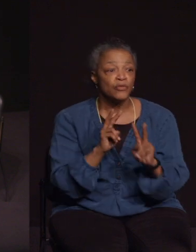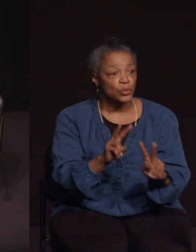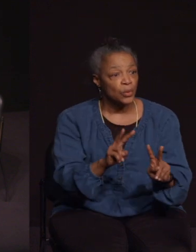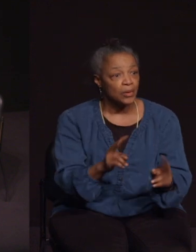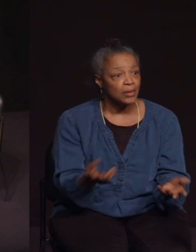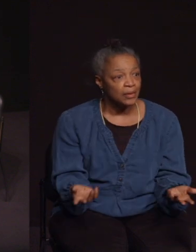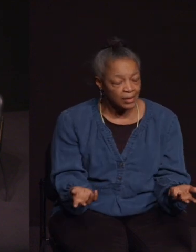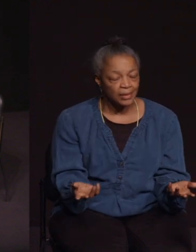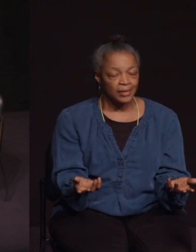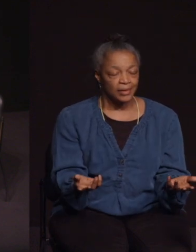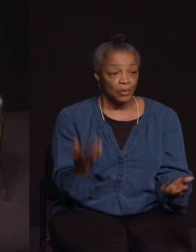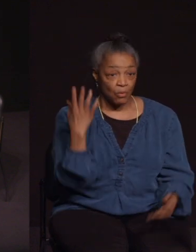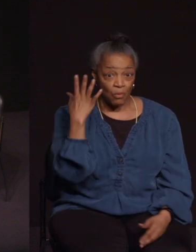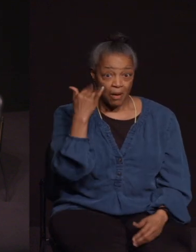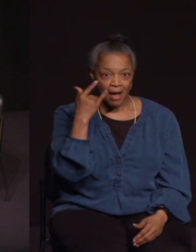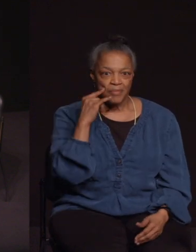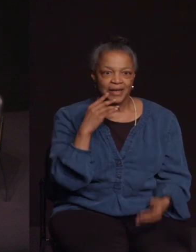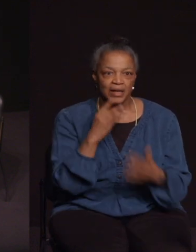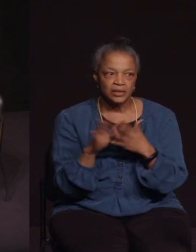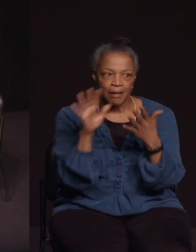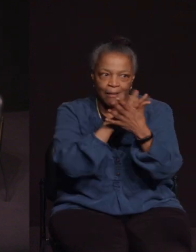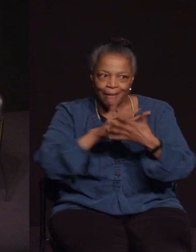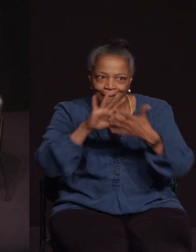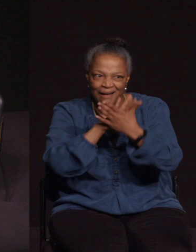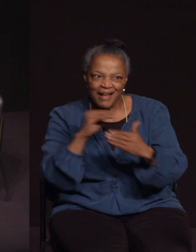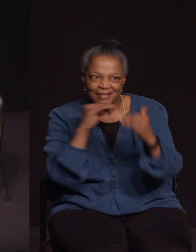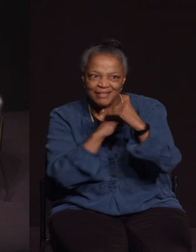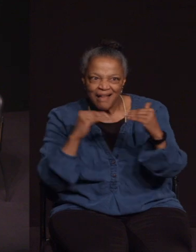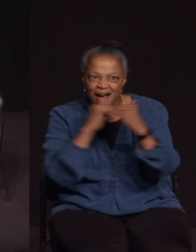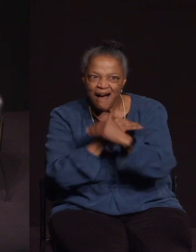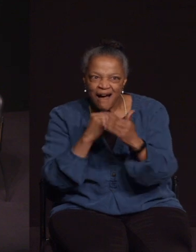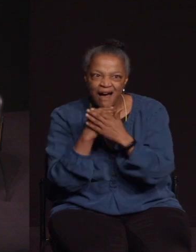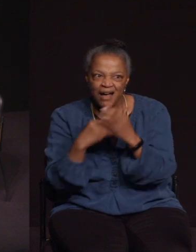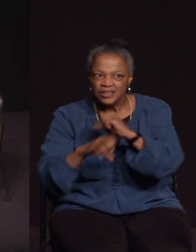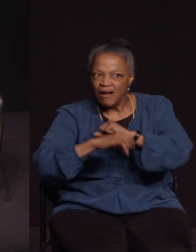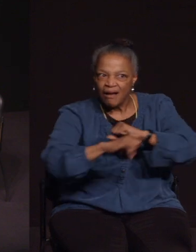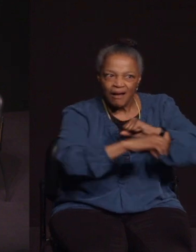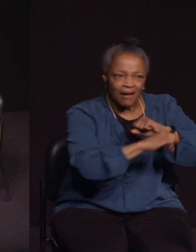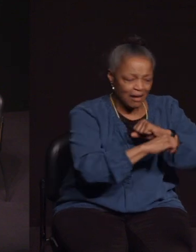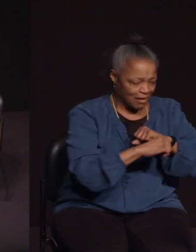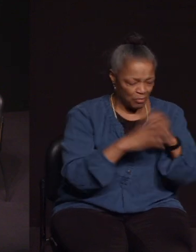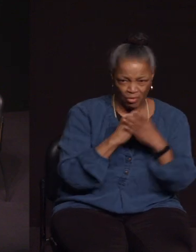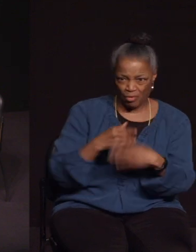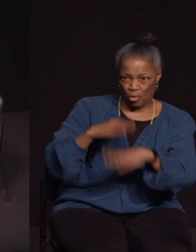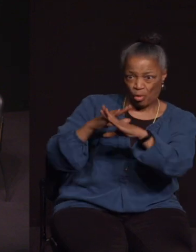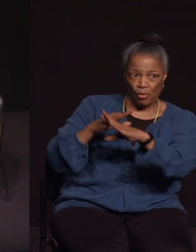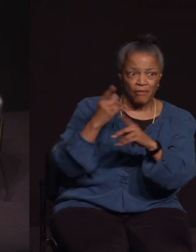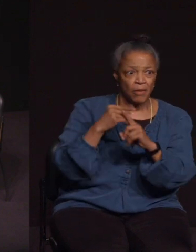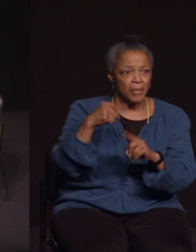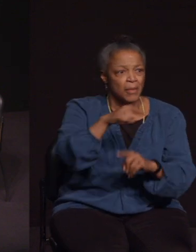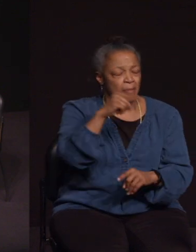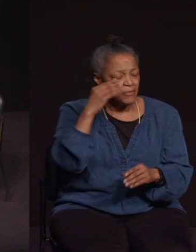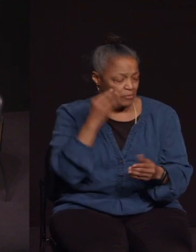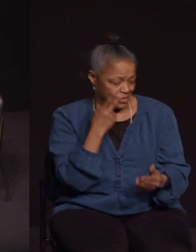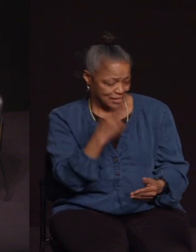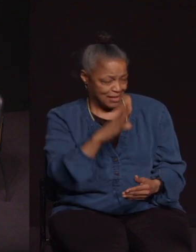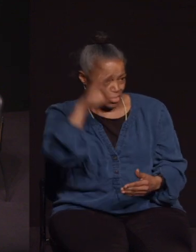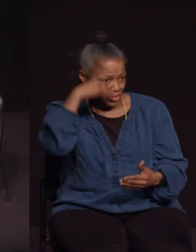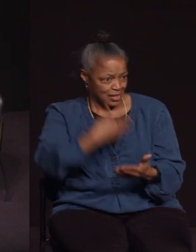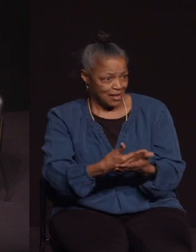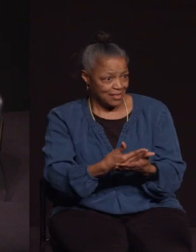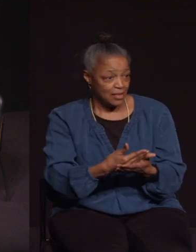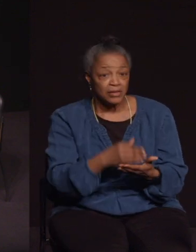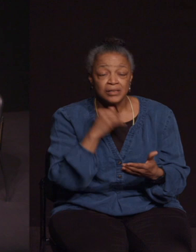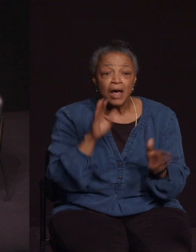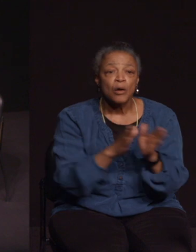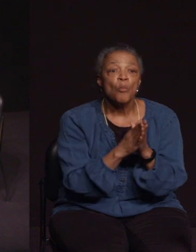because of the cover-up and the lies and the lack of their other, because there's not a book on how to lose